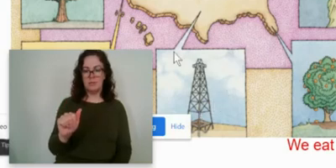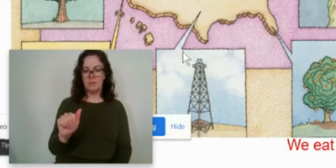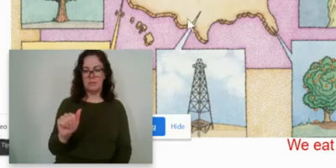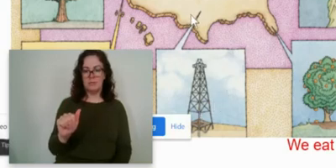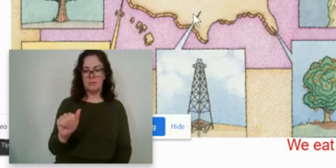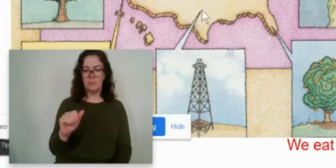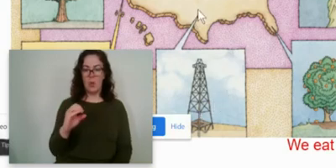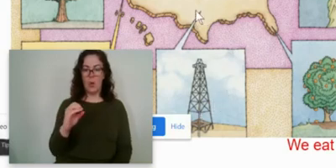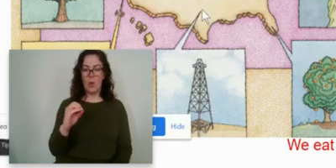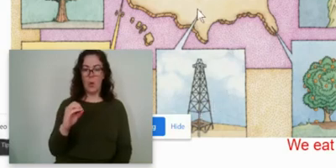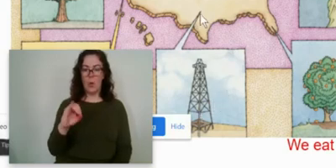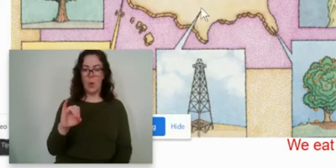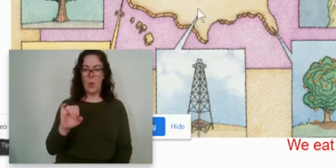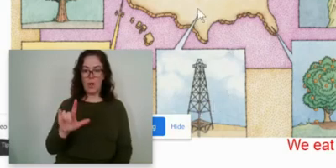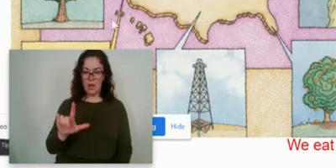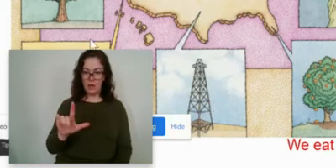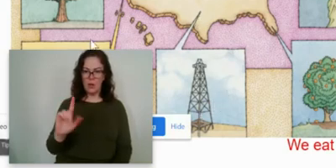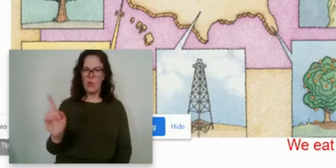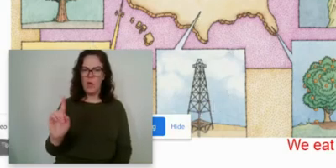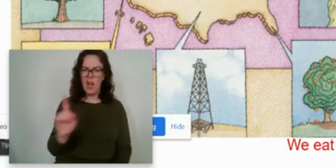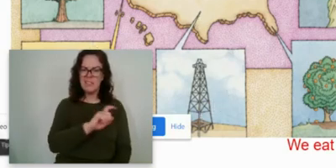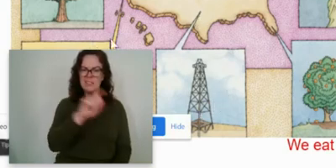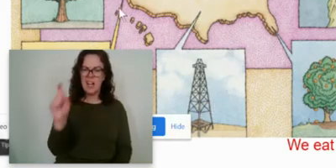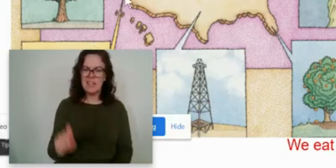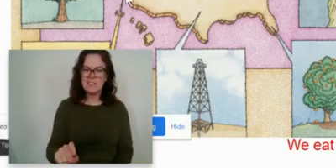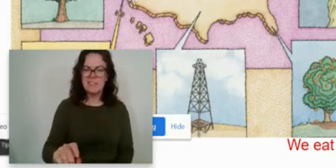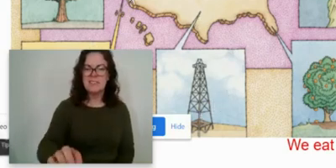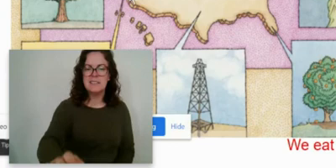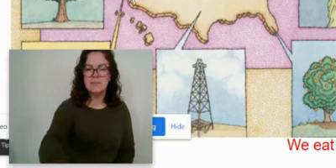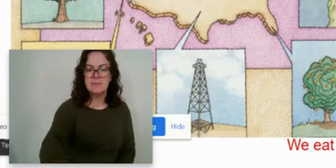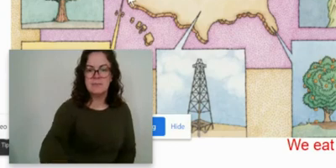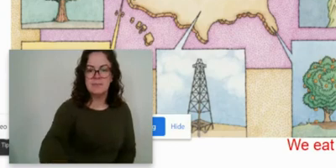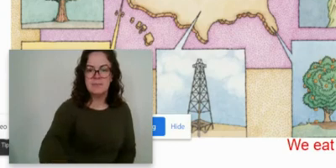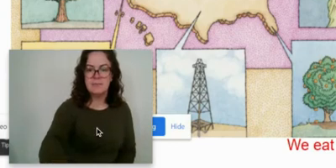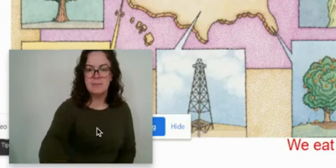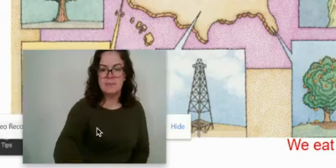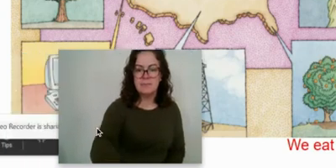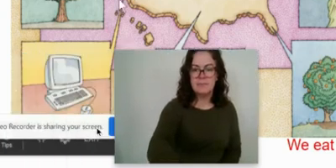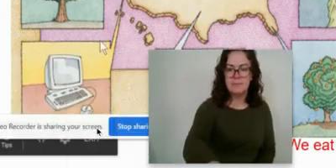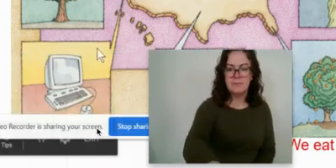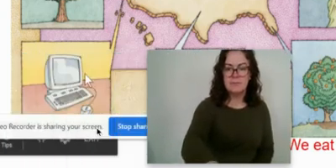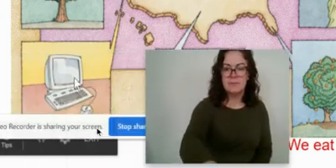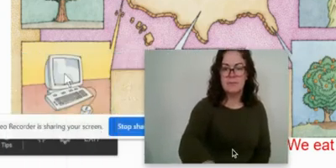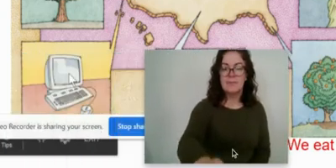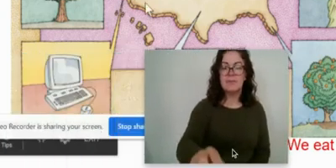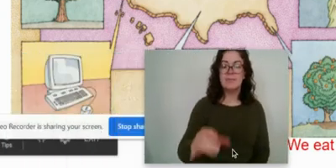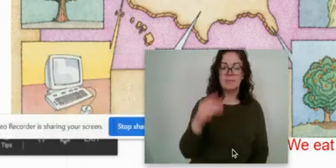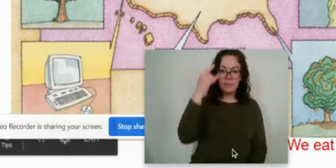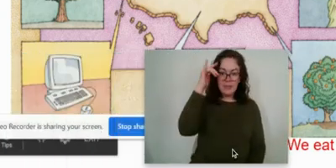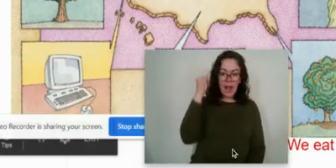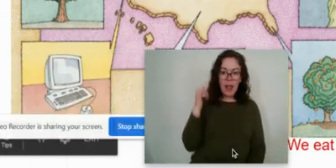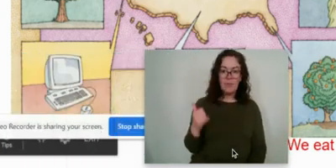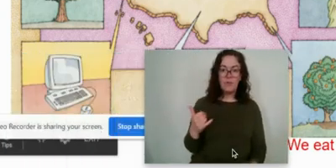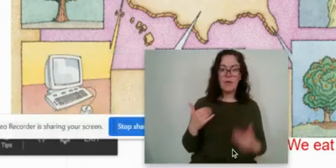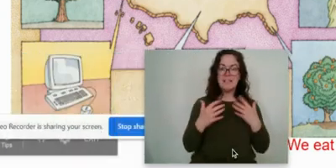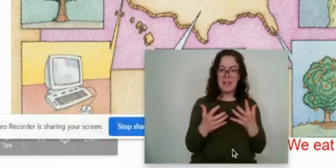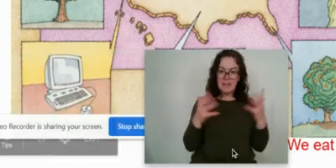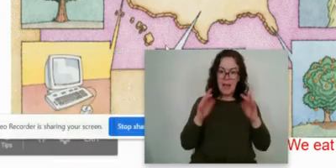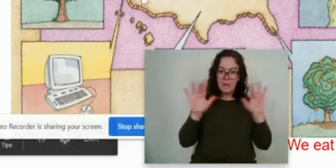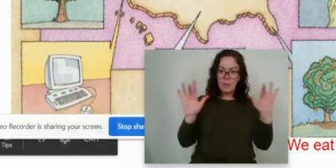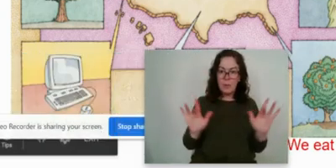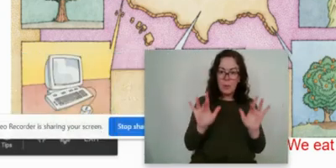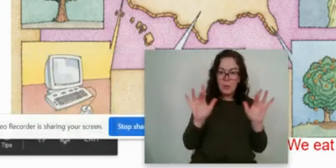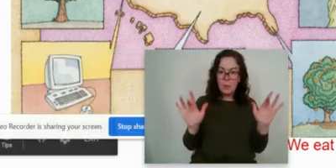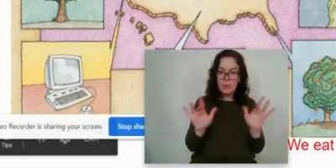And oil rigs is in here in Texas. California produces a lot of computers. And